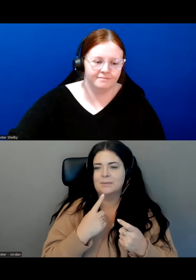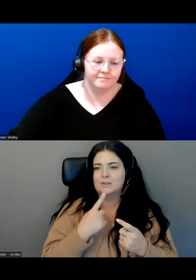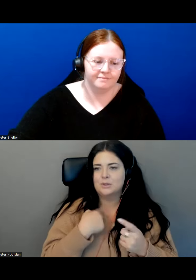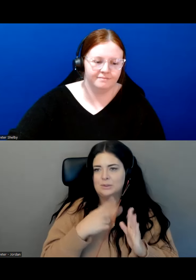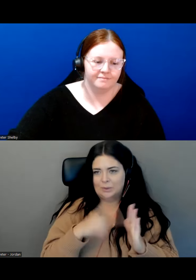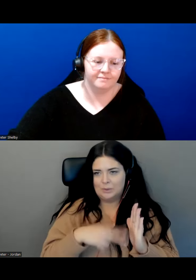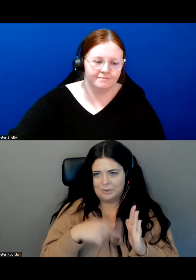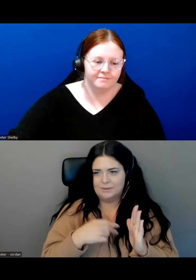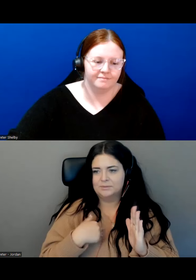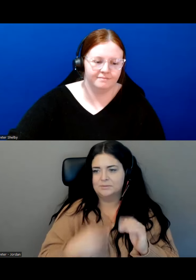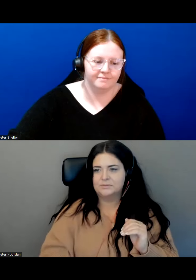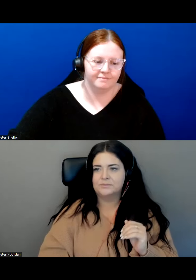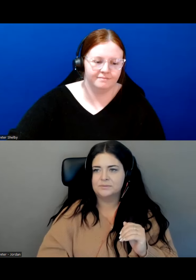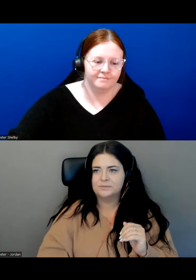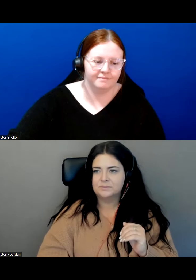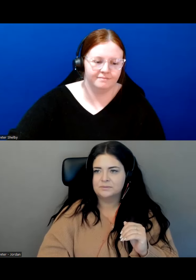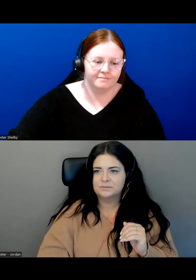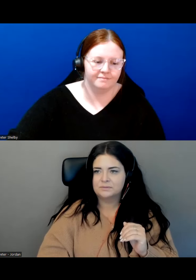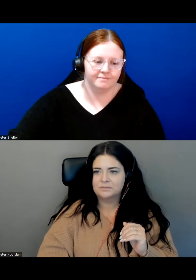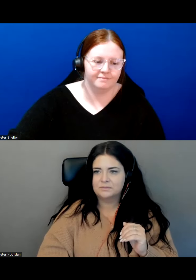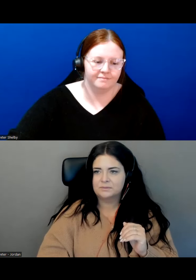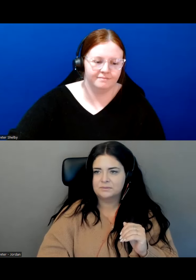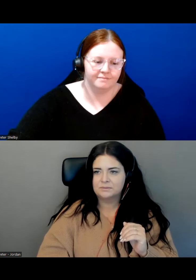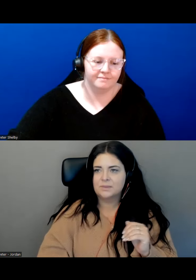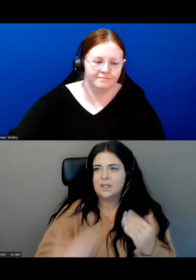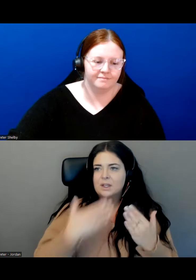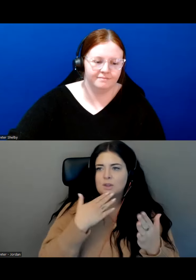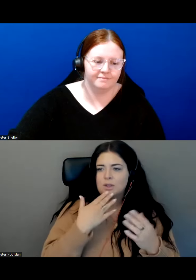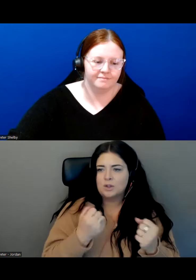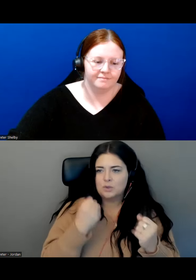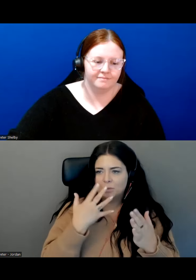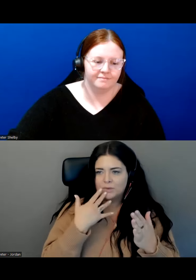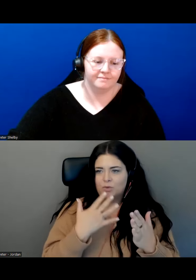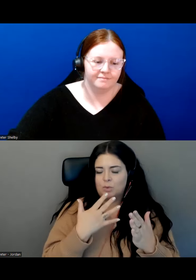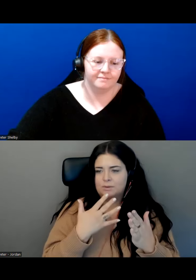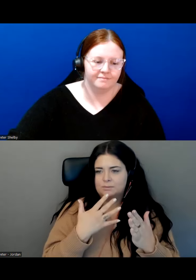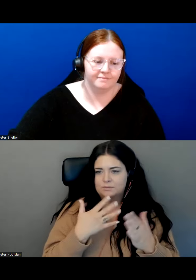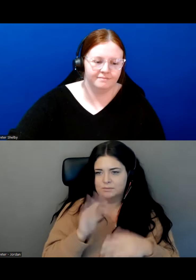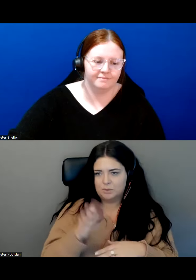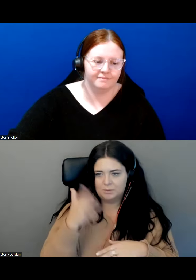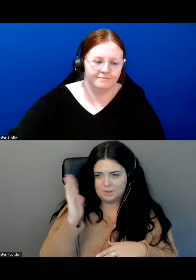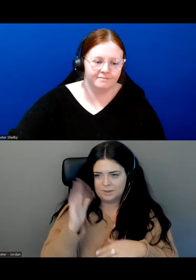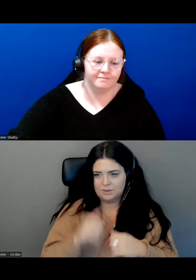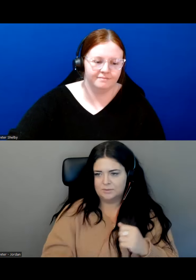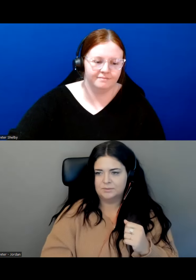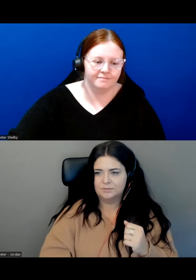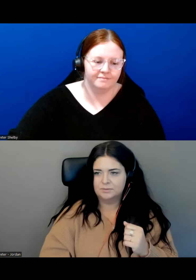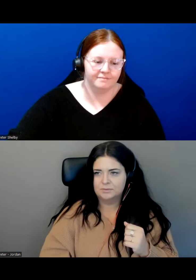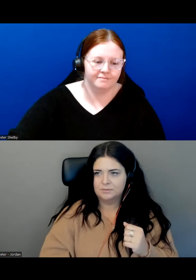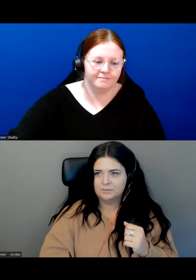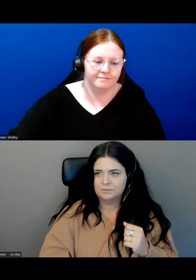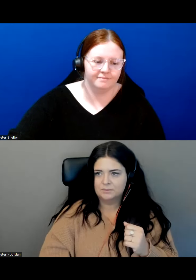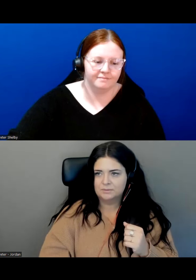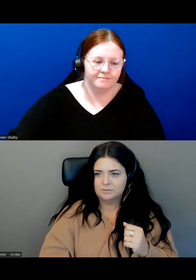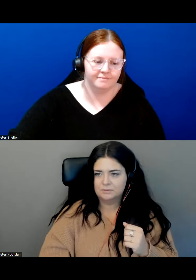have a few questions. First question is, I think there is, let me see. I think there is hearing loss related